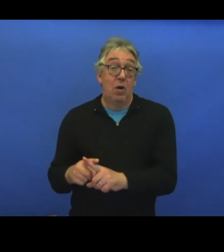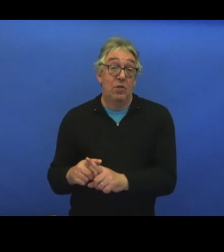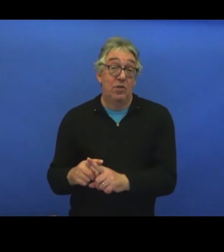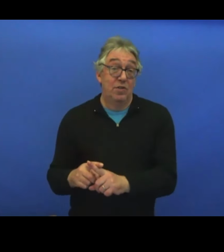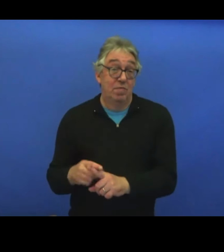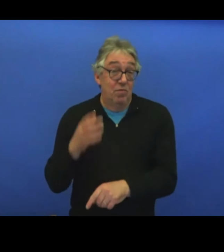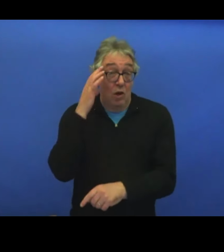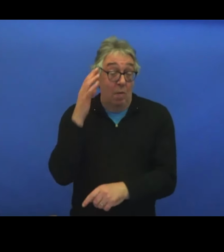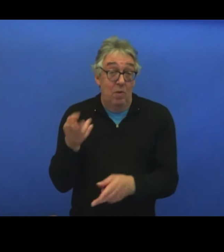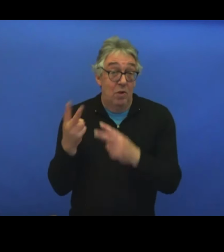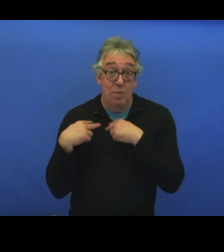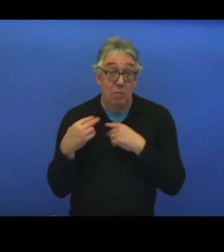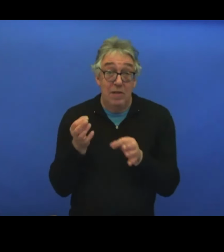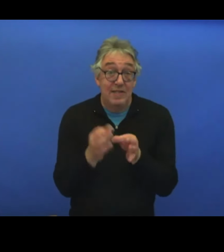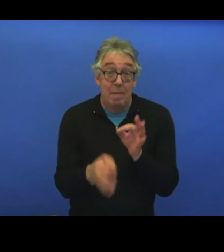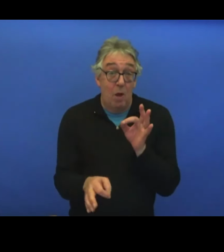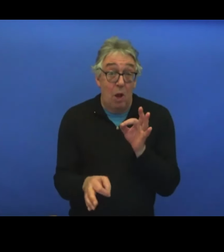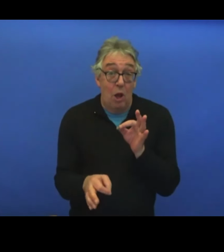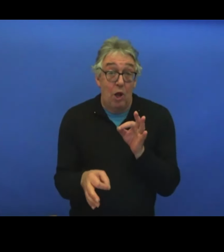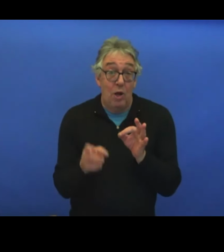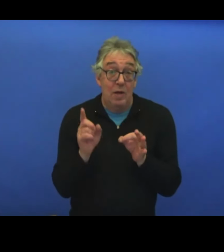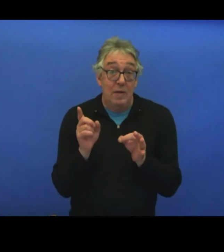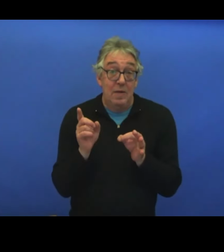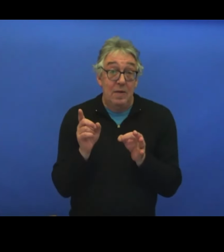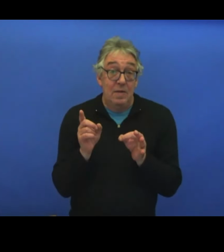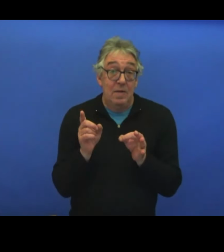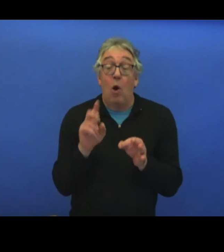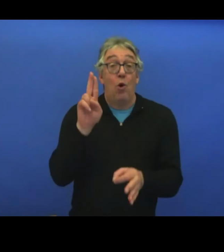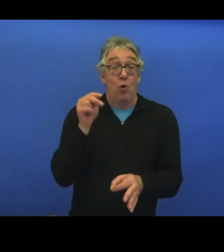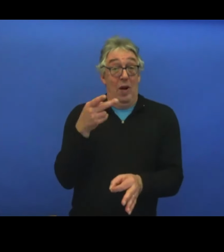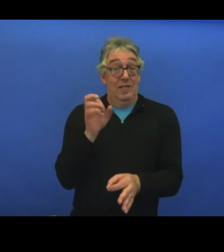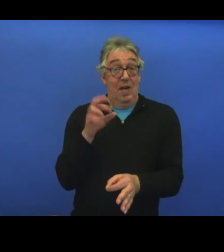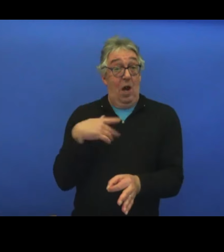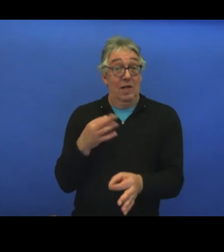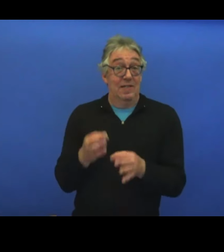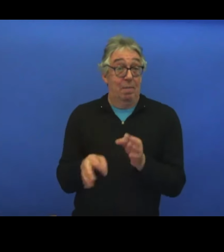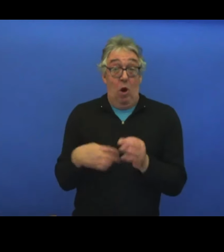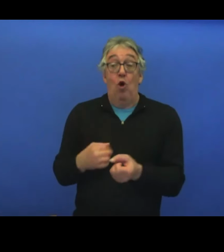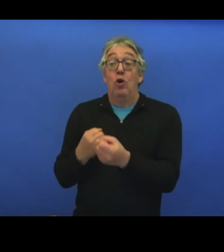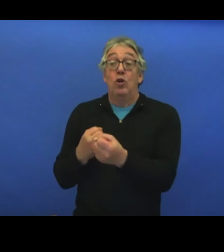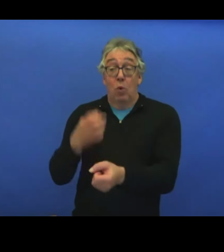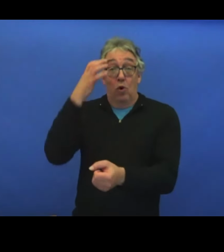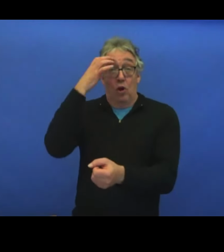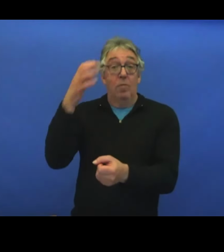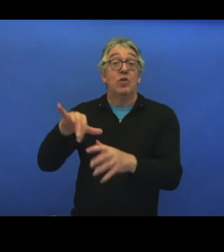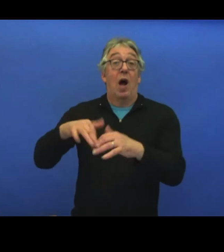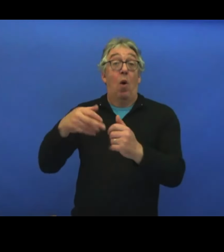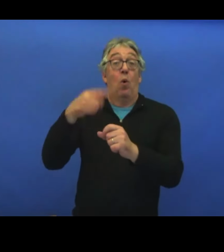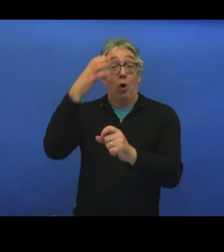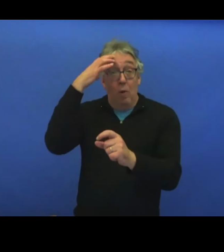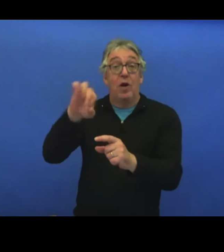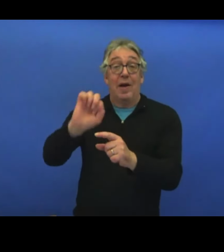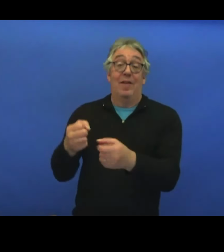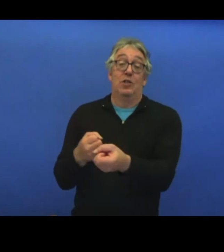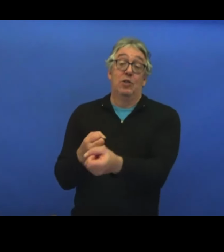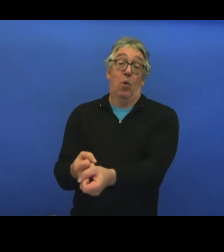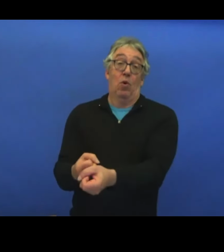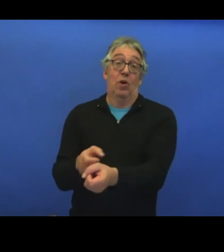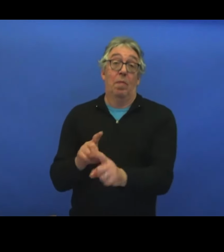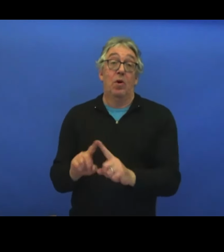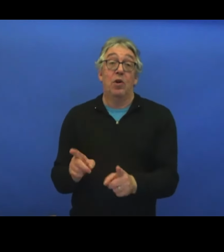to support states in this. But in the end, both the protection and the grant